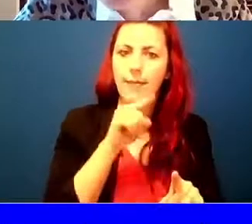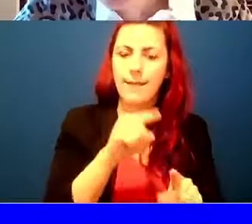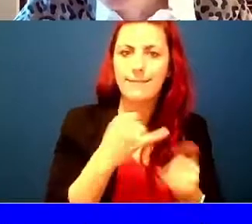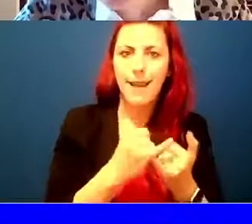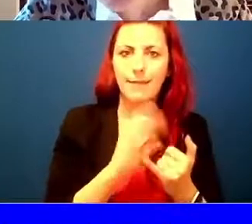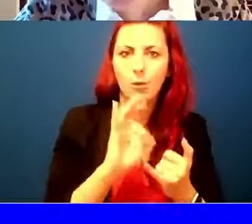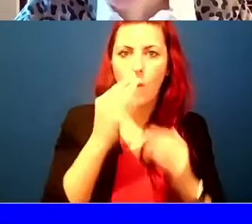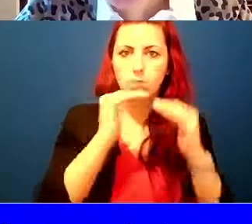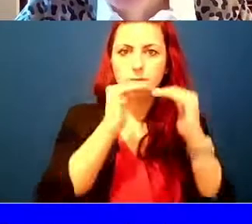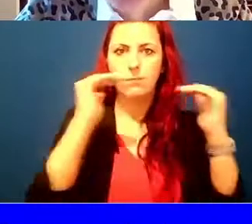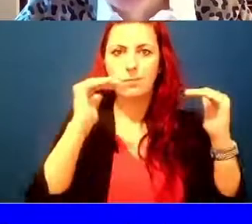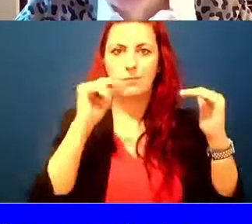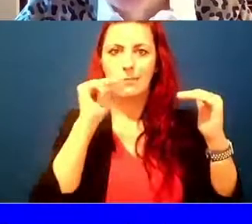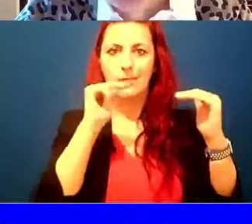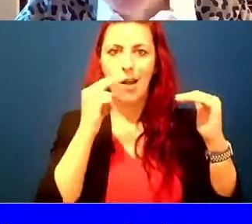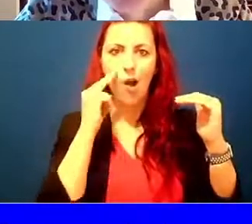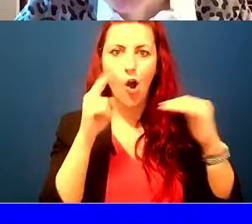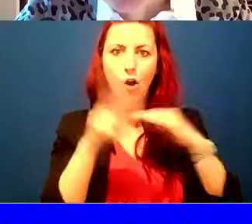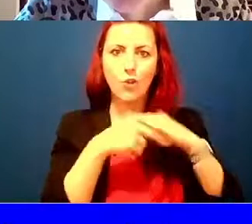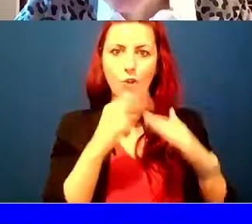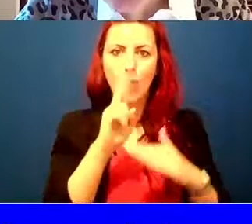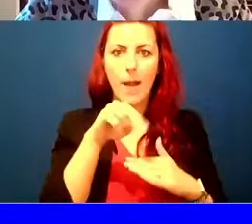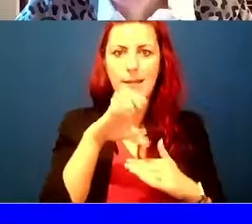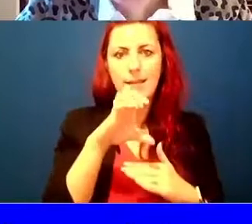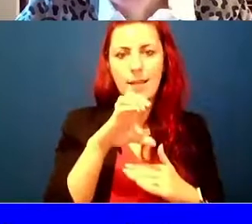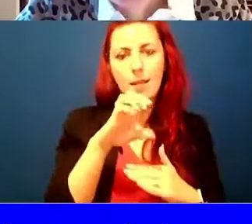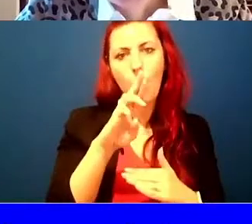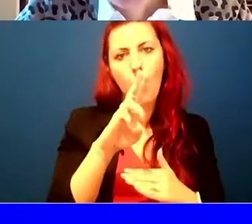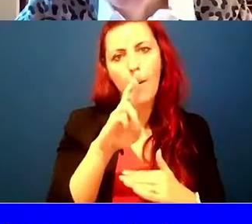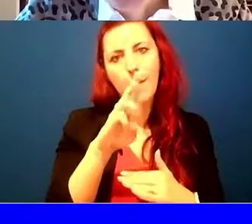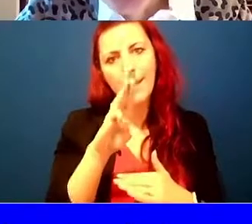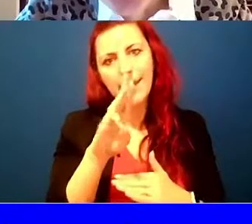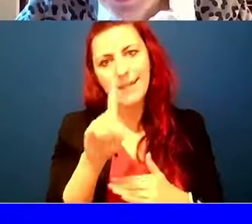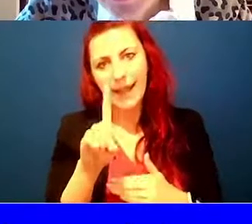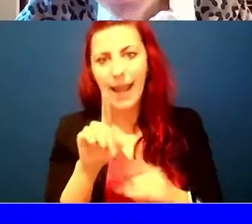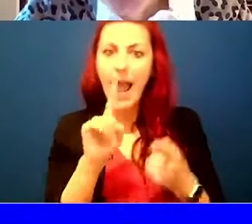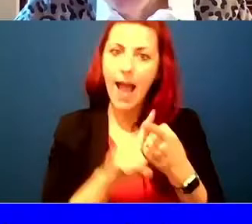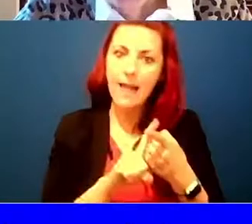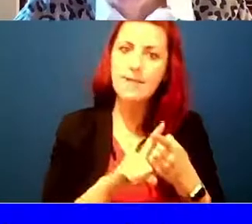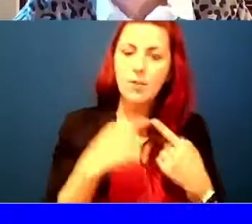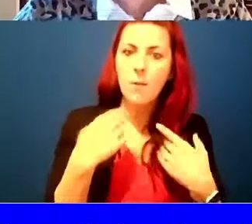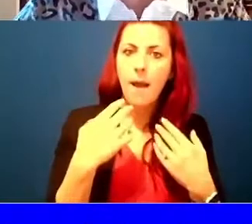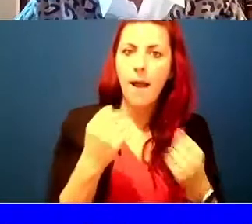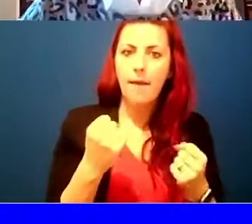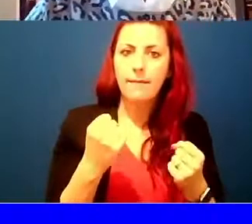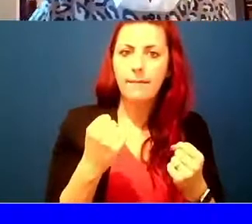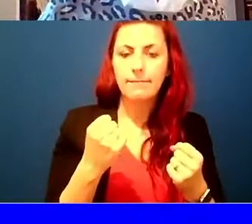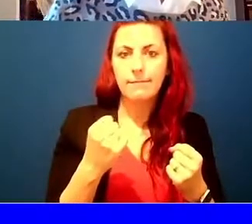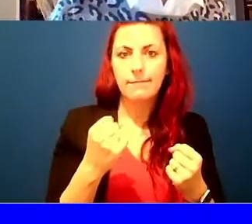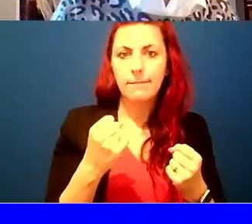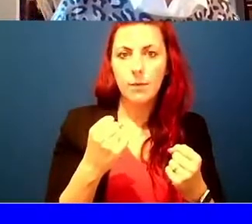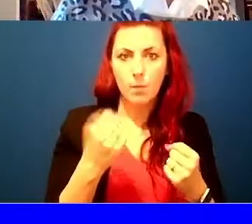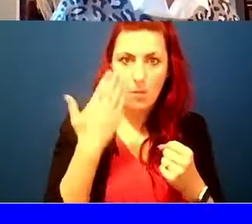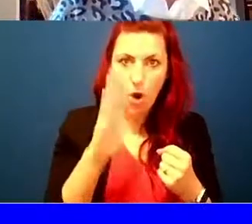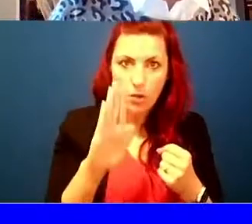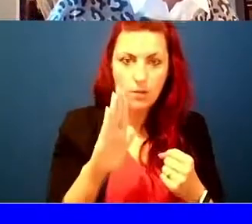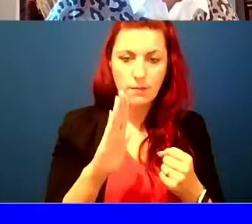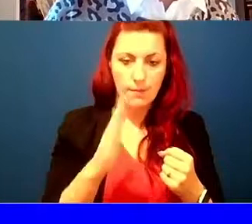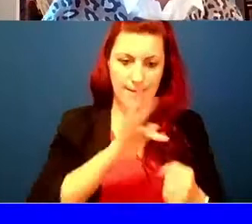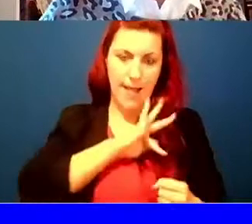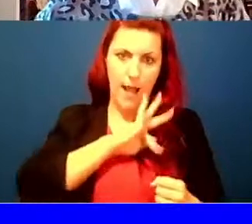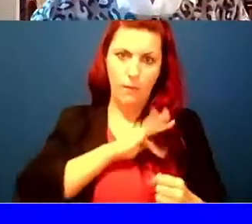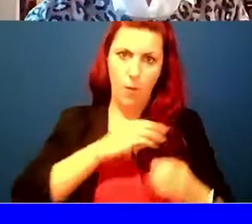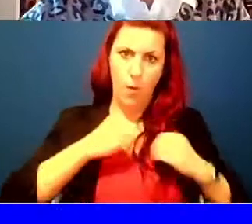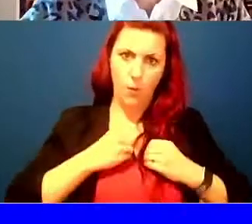the benchmark under UNCRPD. And also there's a duty on us to act in good faith and for the benefit of the